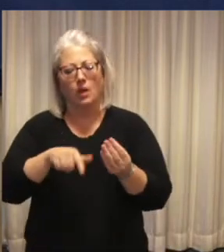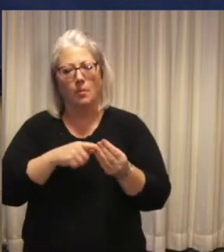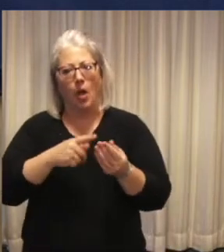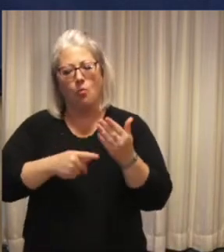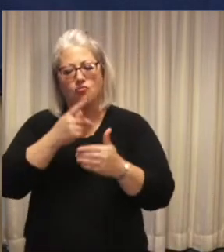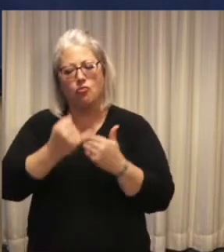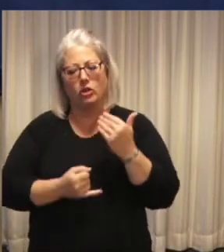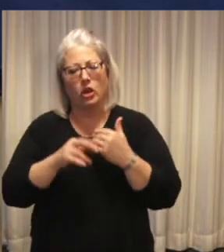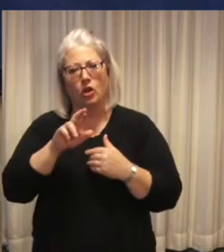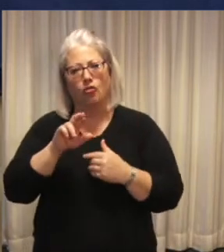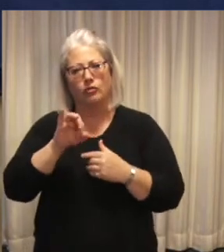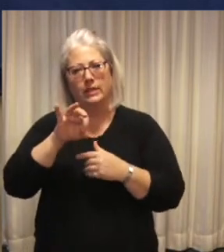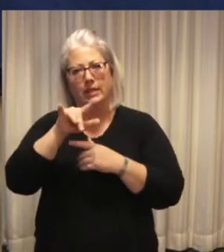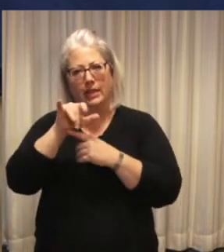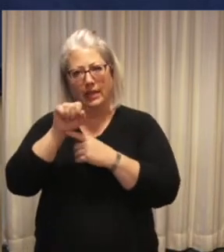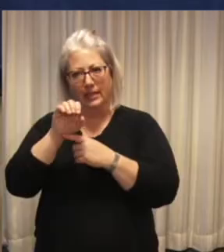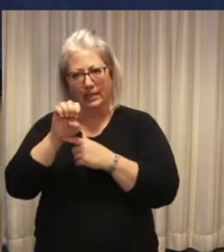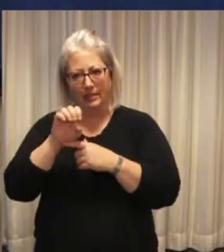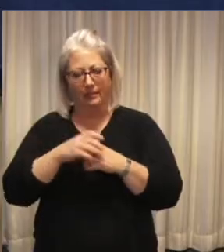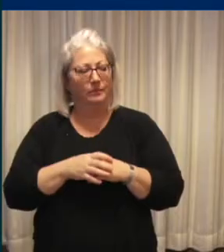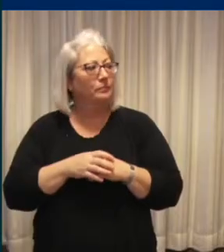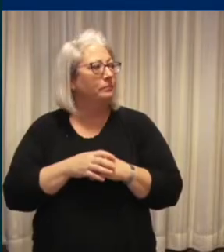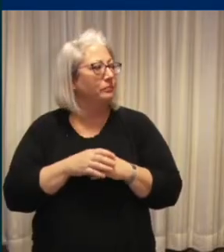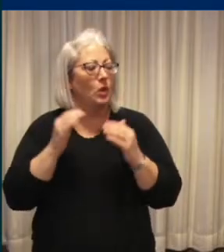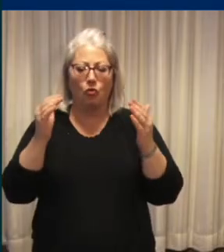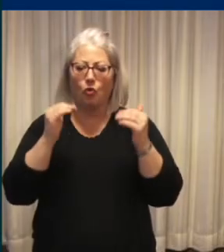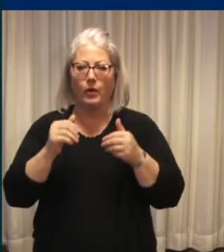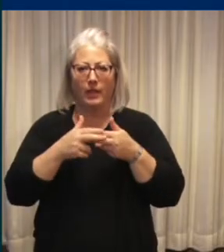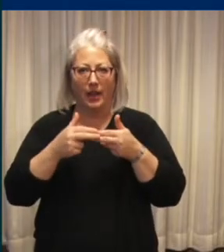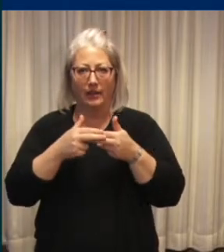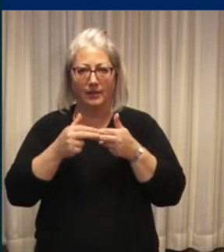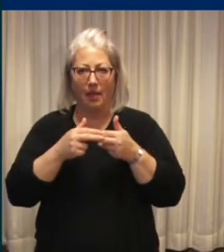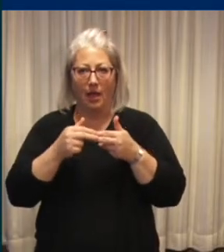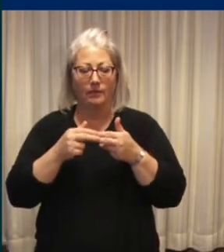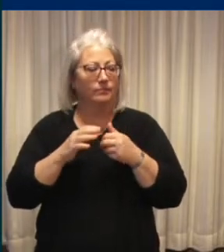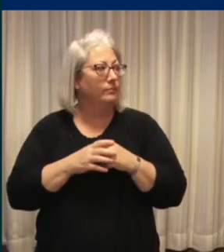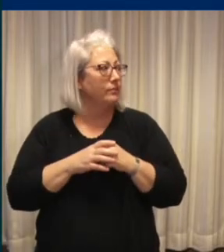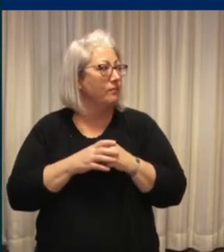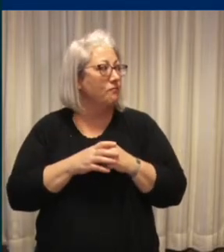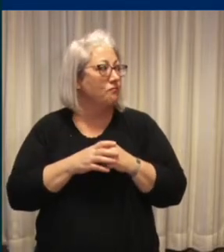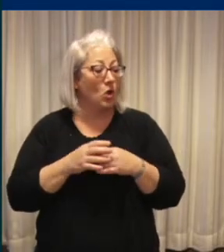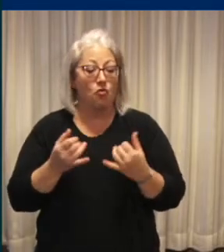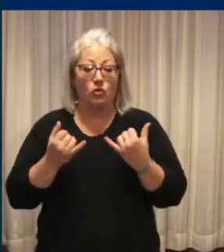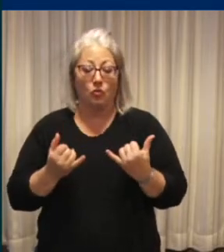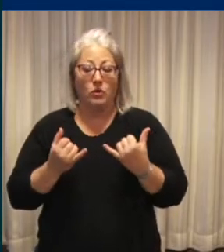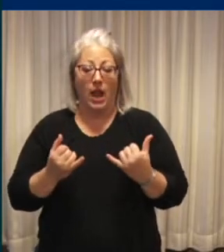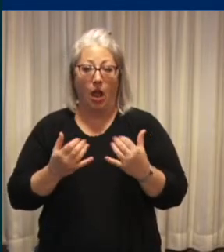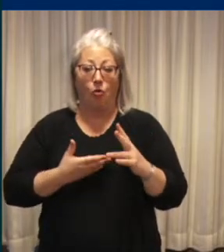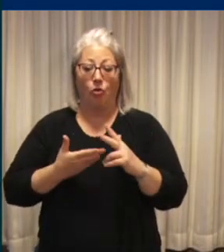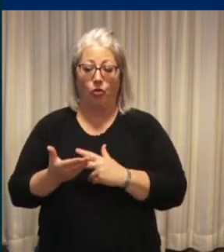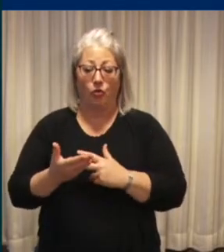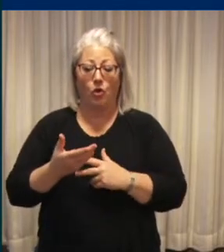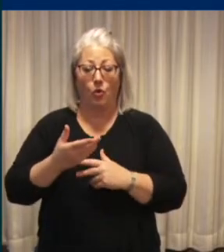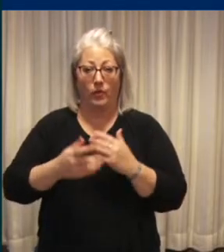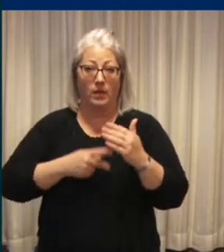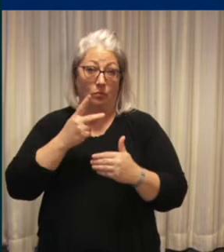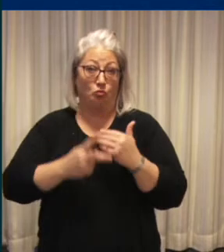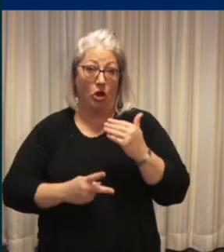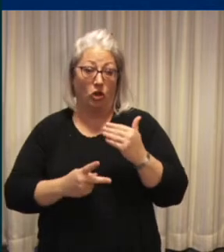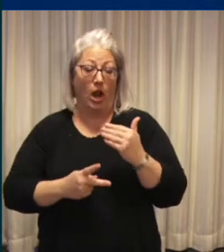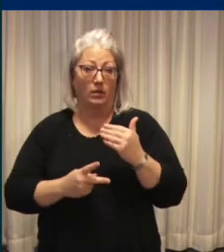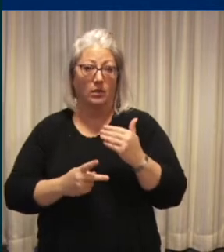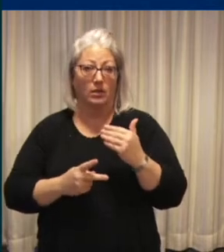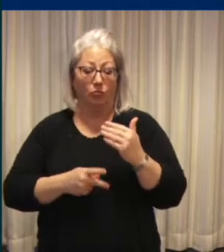long. But if you'll go to the next slide, we have now, through Project Resilience, delivered